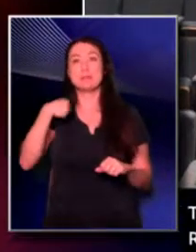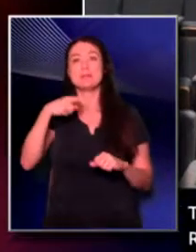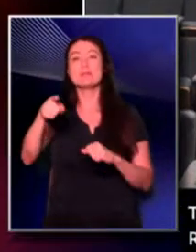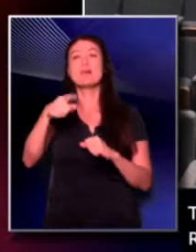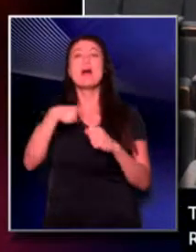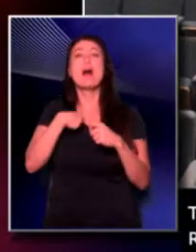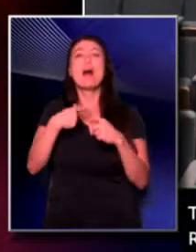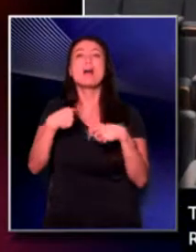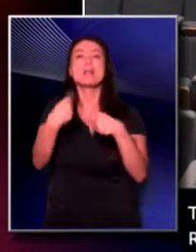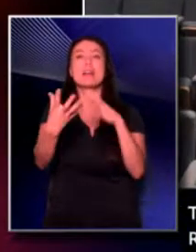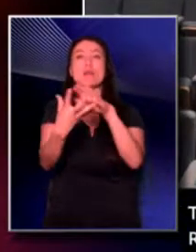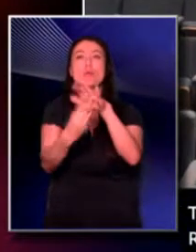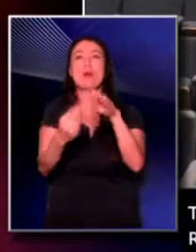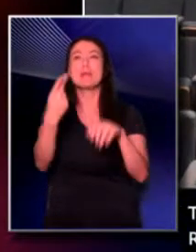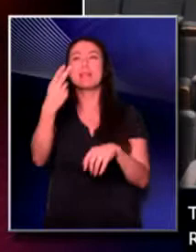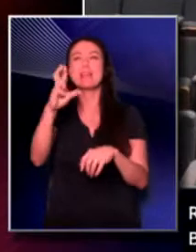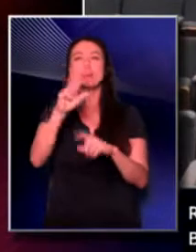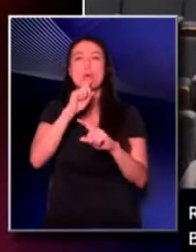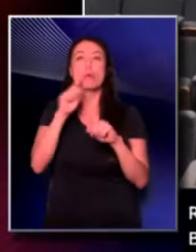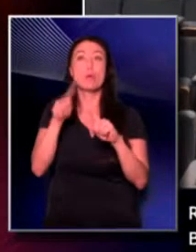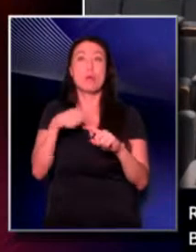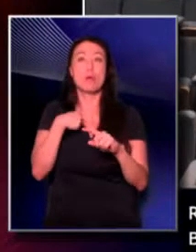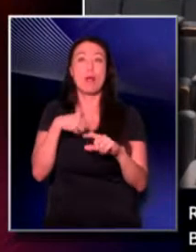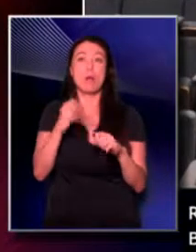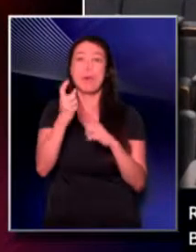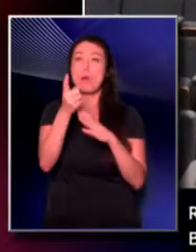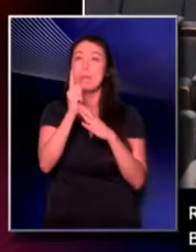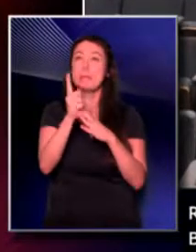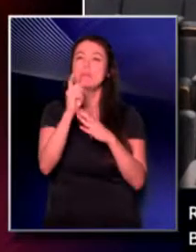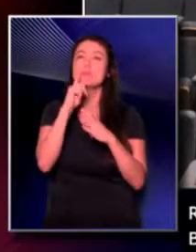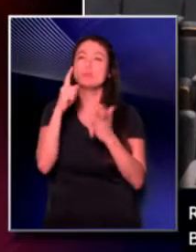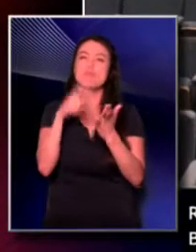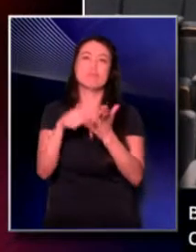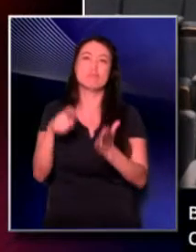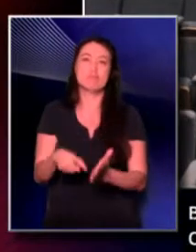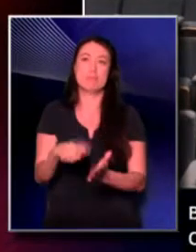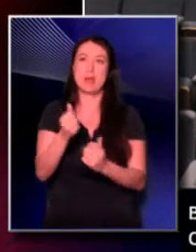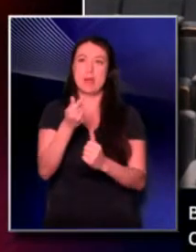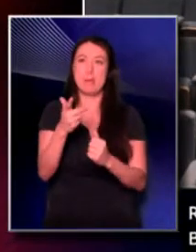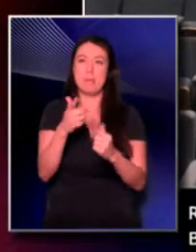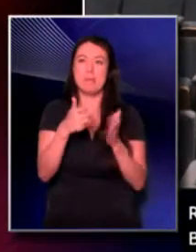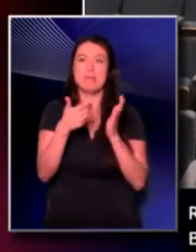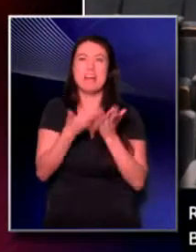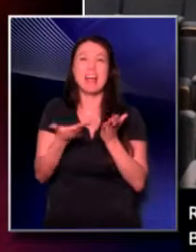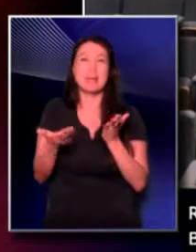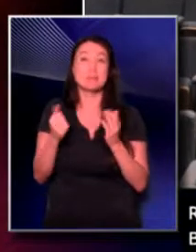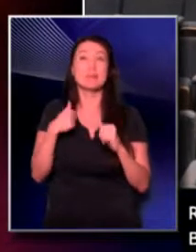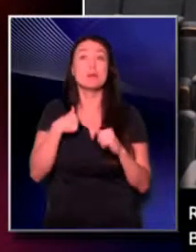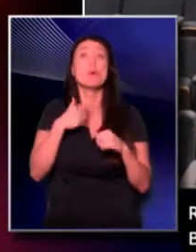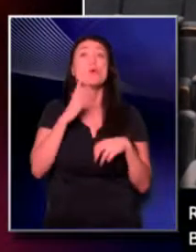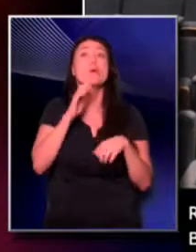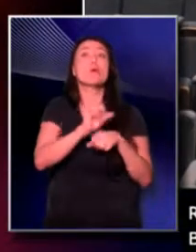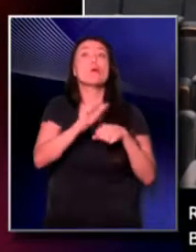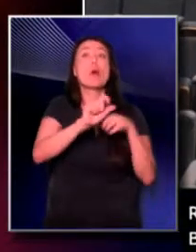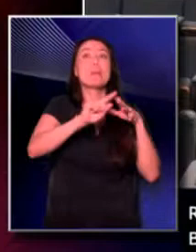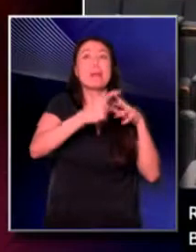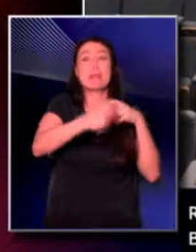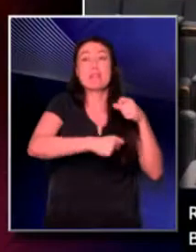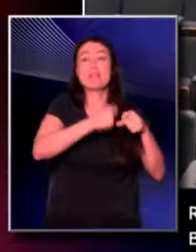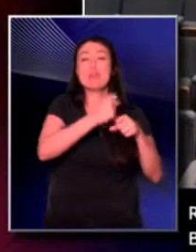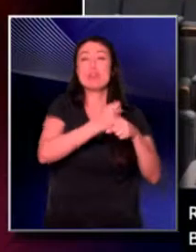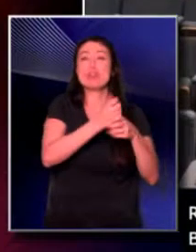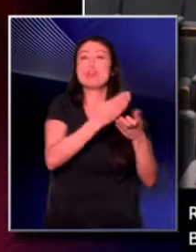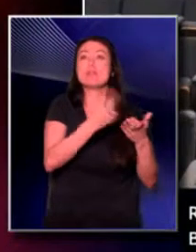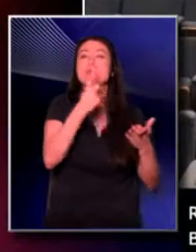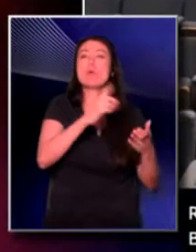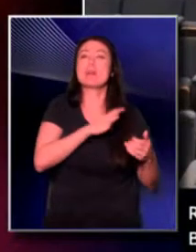HR report. I'd like to take a minute to highlight a couple of items. We've been busy working on the beginning of year stuff for our staff to come